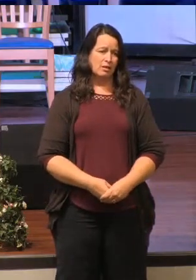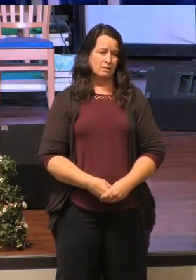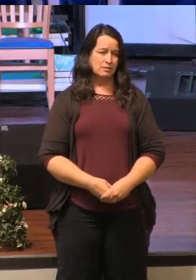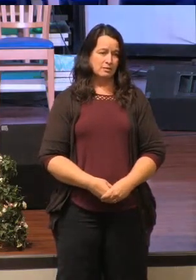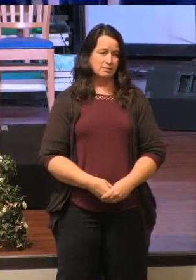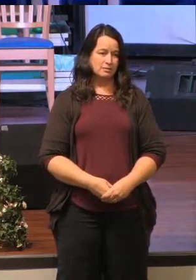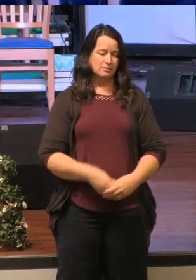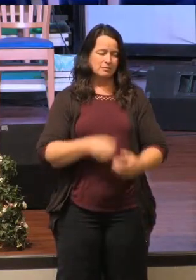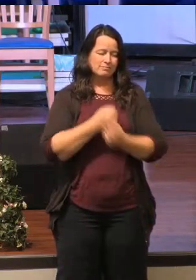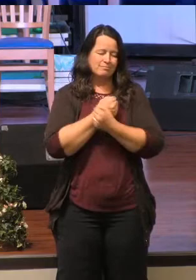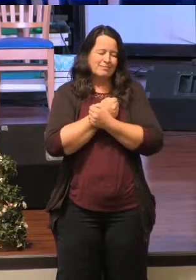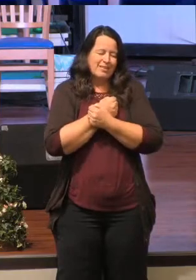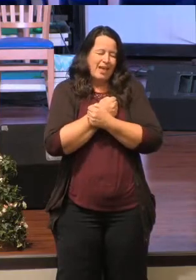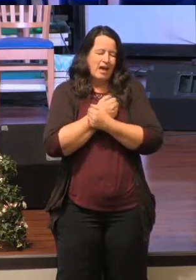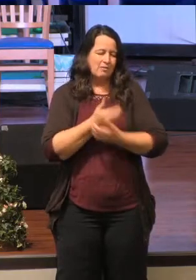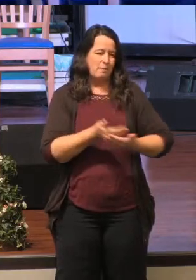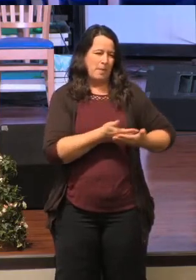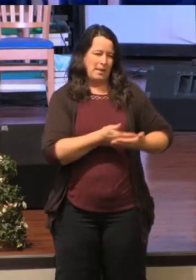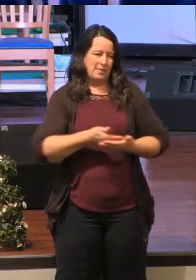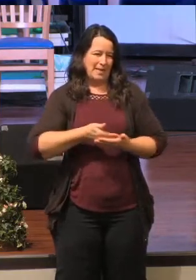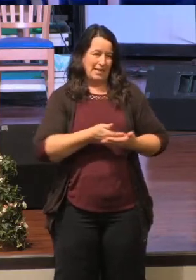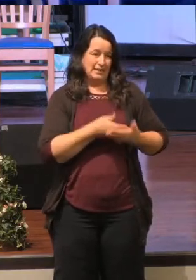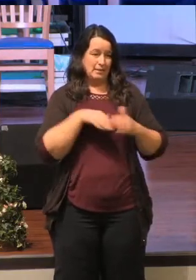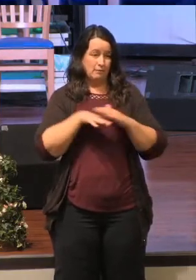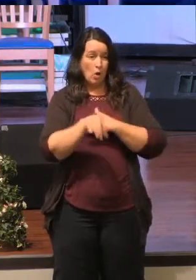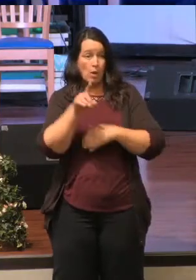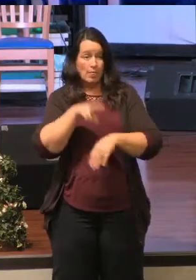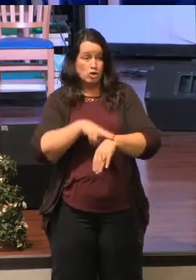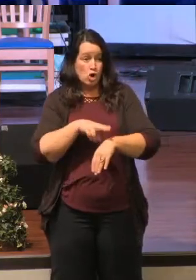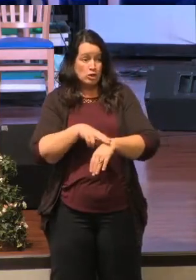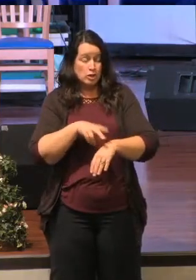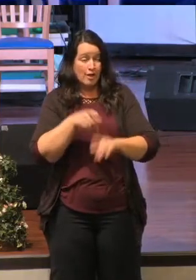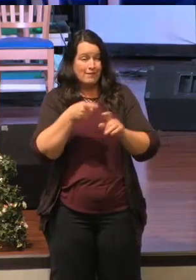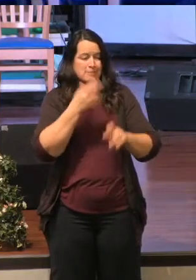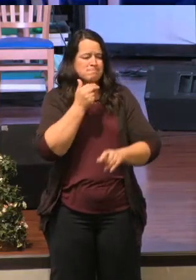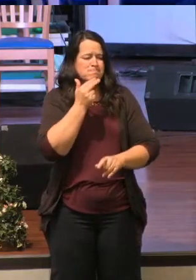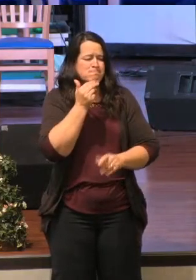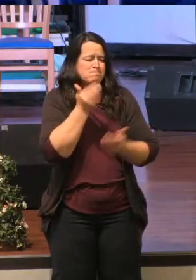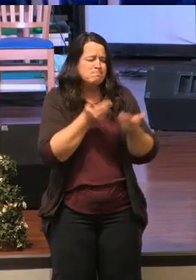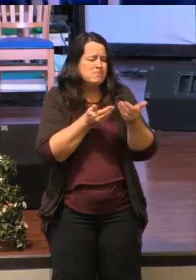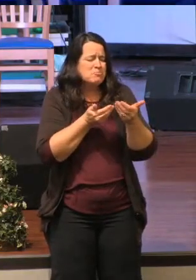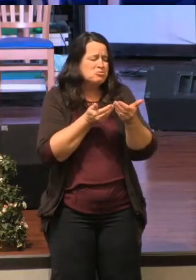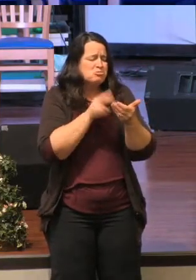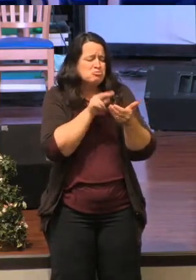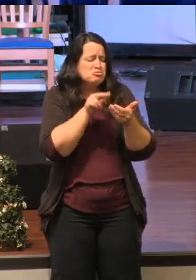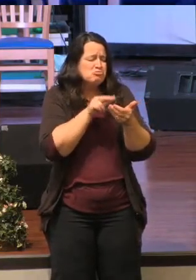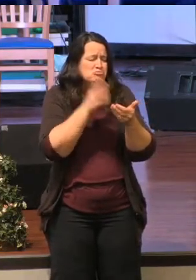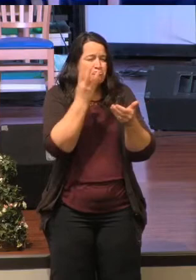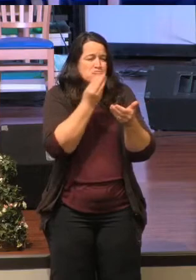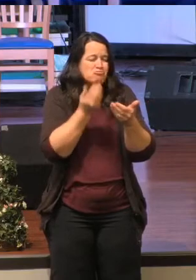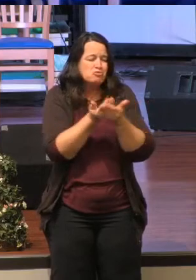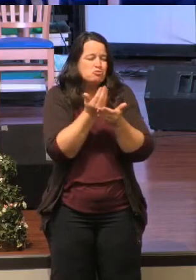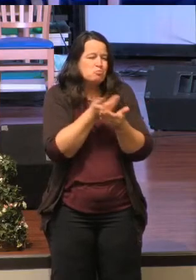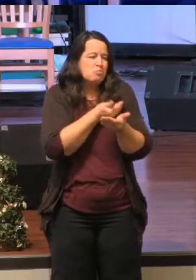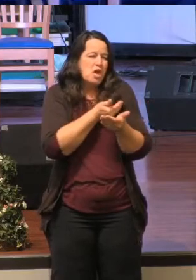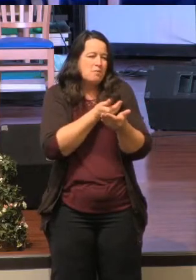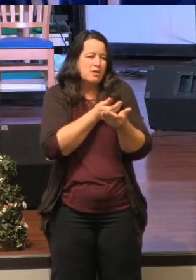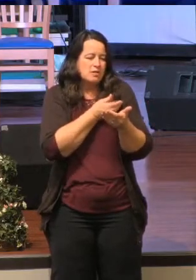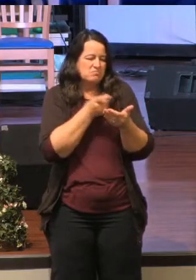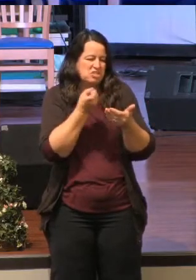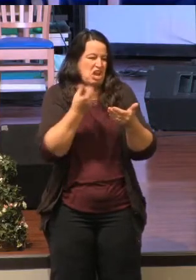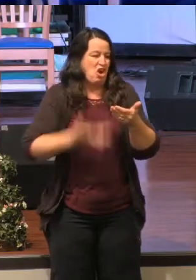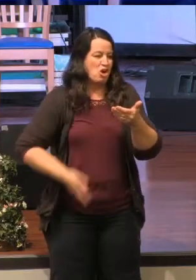love babies. You know, no one can say I don't love babies, but you go in the nursery and find the newest, cutest, gooey, gaga's, beautiful new baby, and it's a